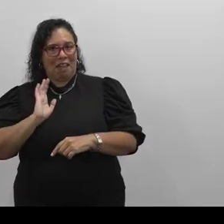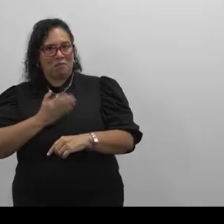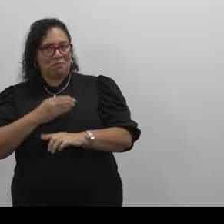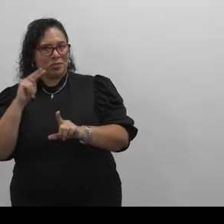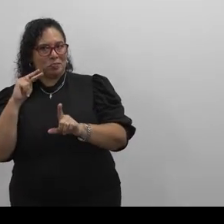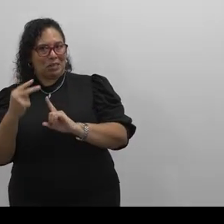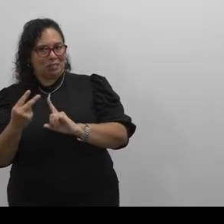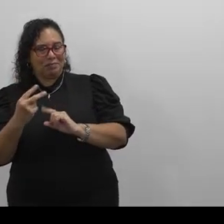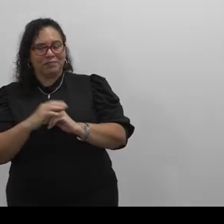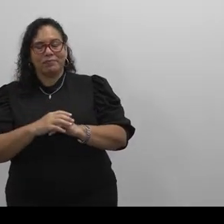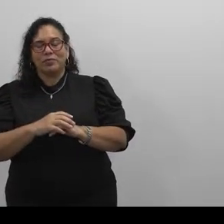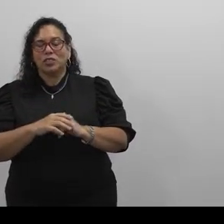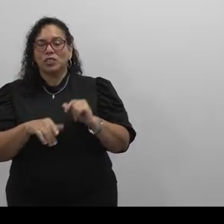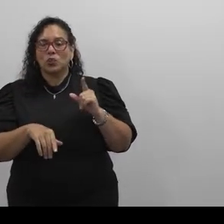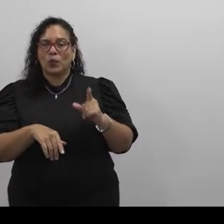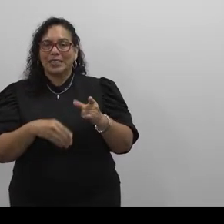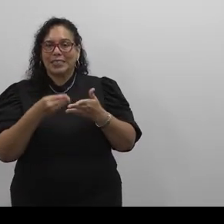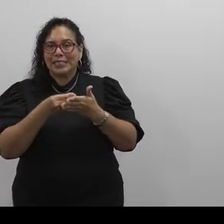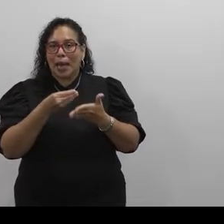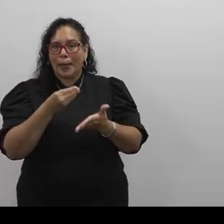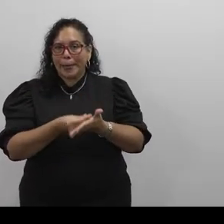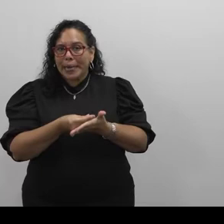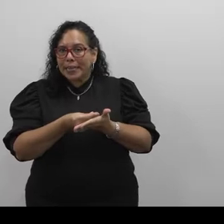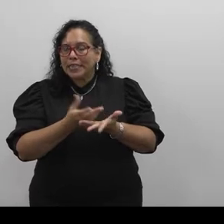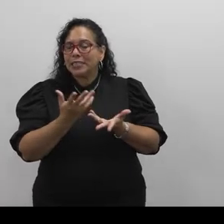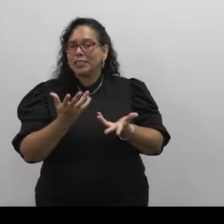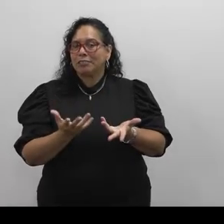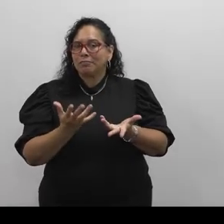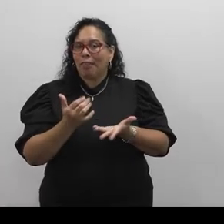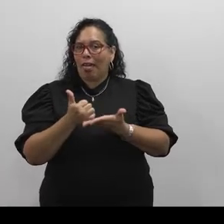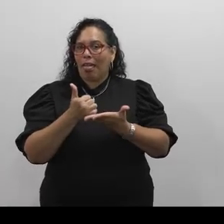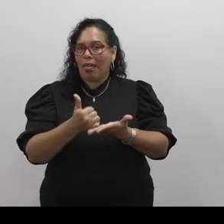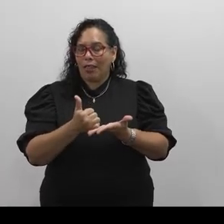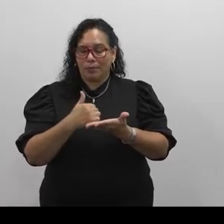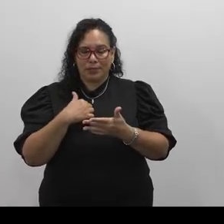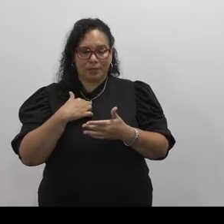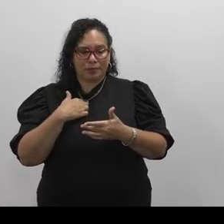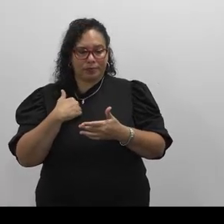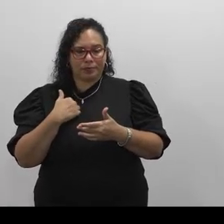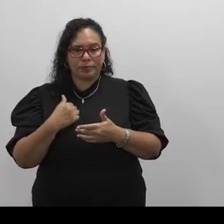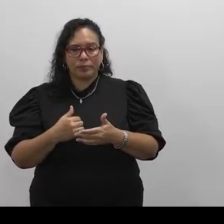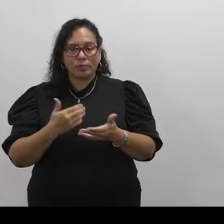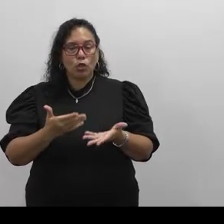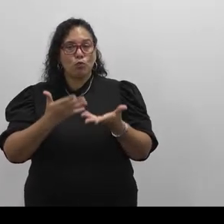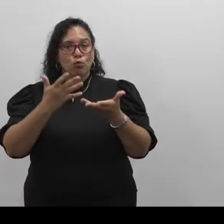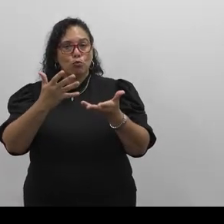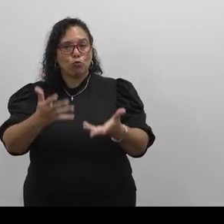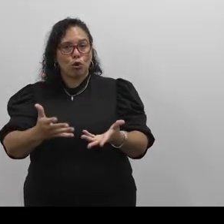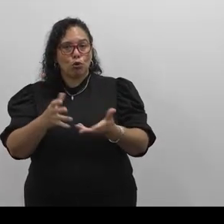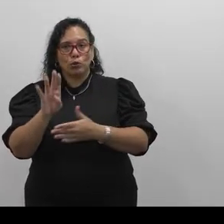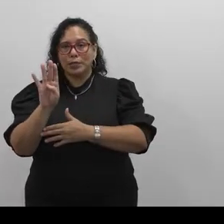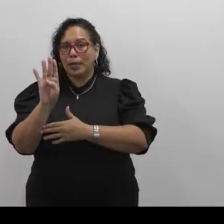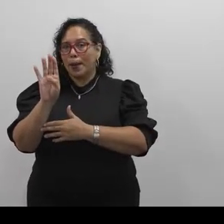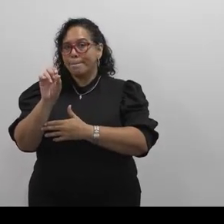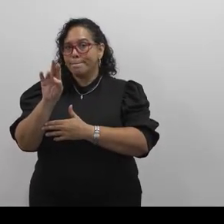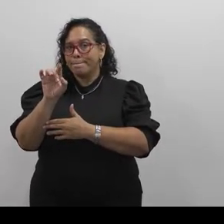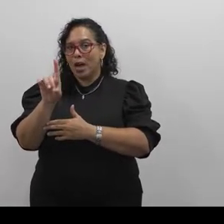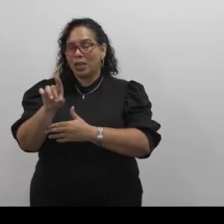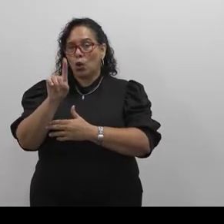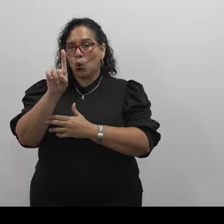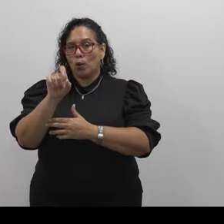is the funding source that helps us get there. As you can see, the proposed bond that's before you is for